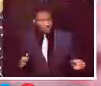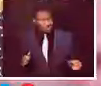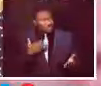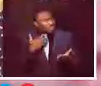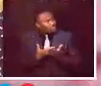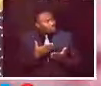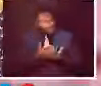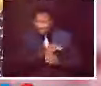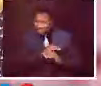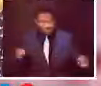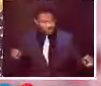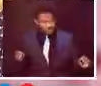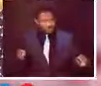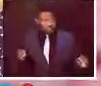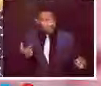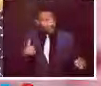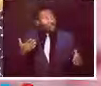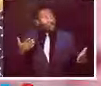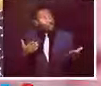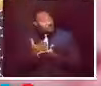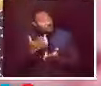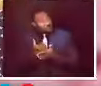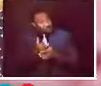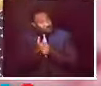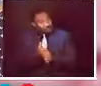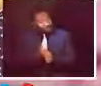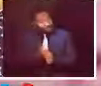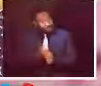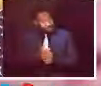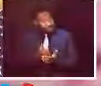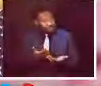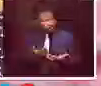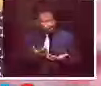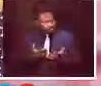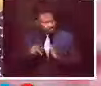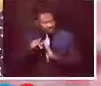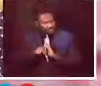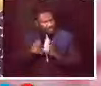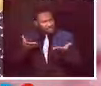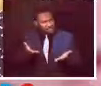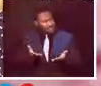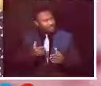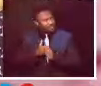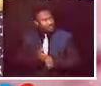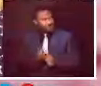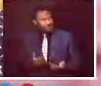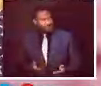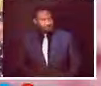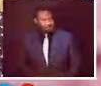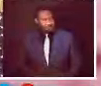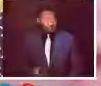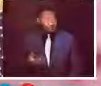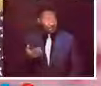pleading. It is as of right, in accordance with the known precedents that we all know. We have